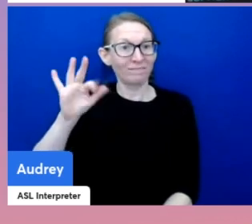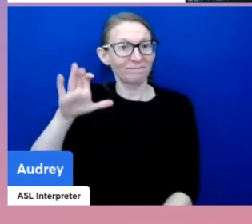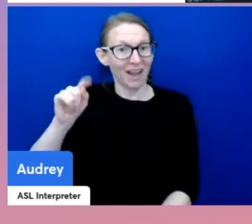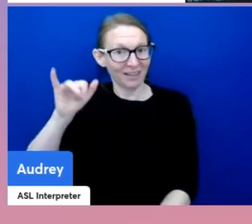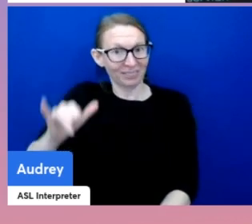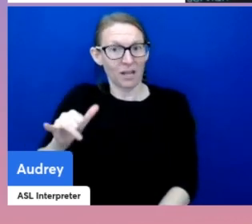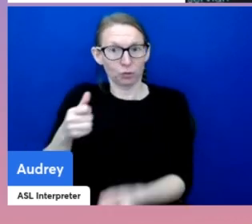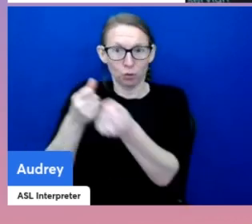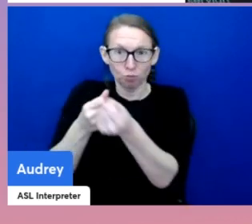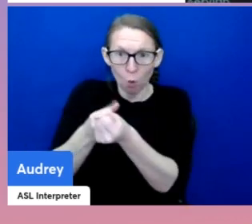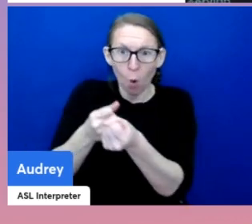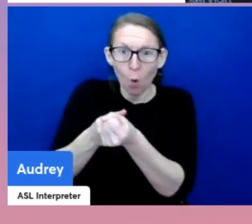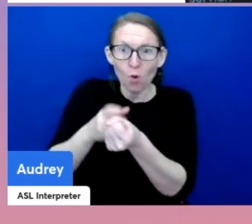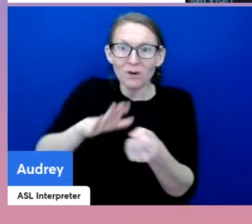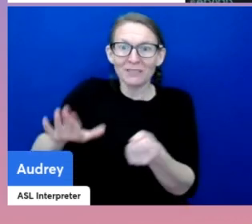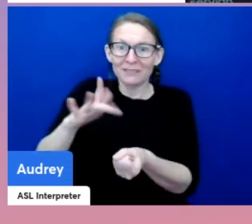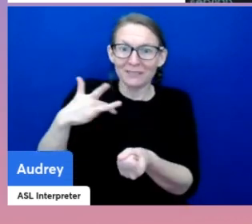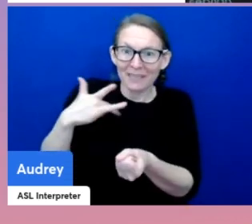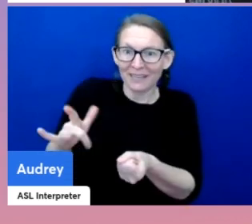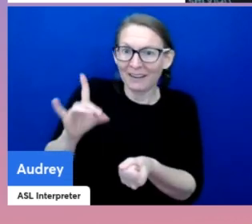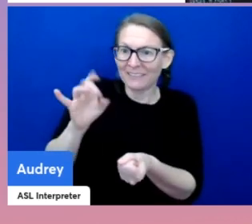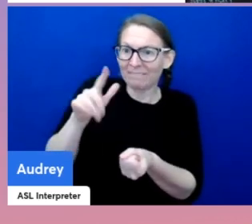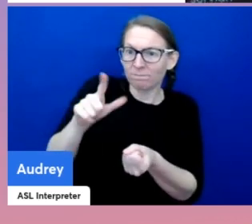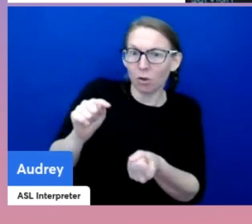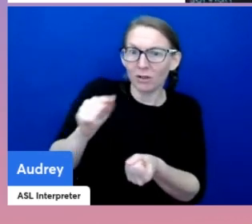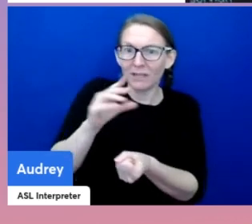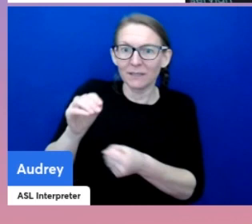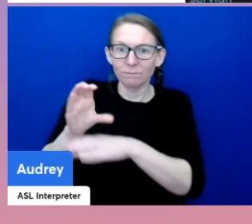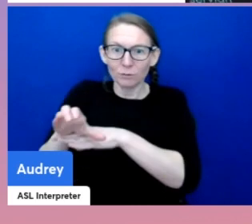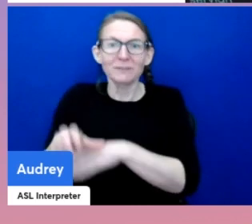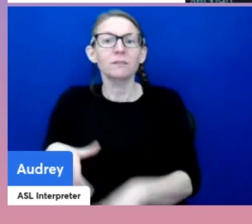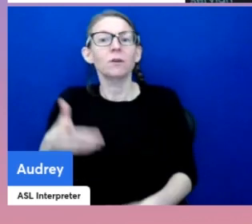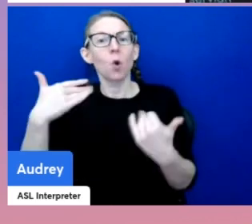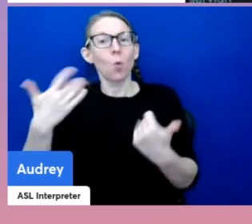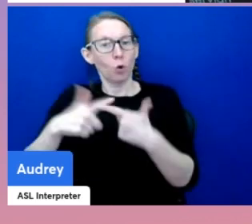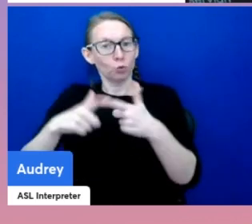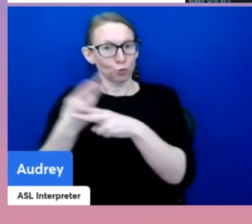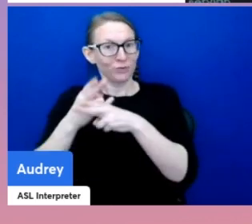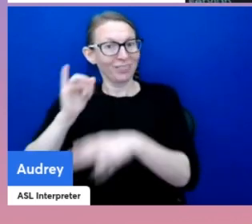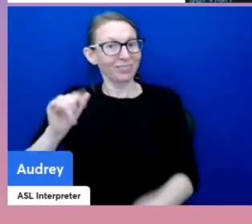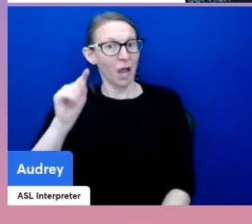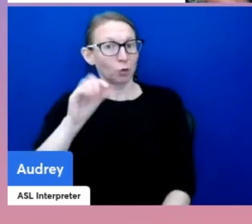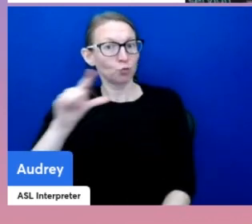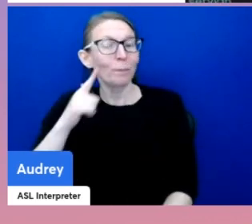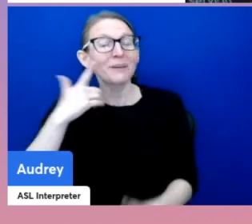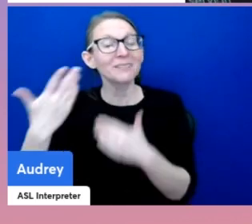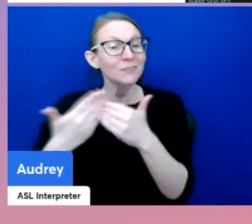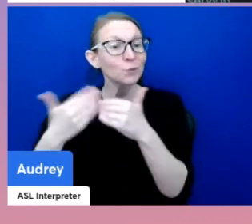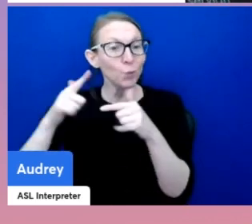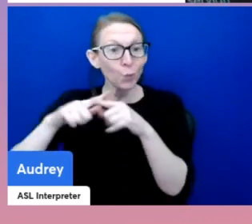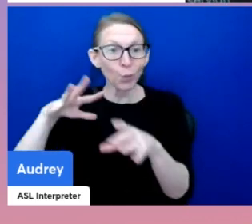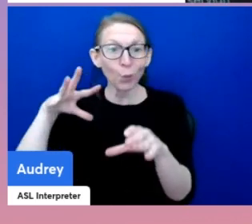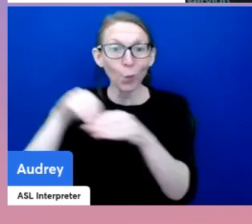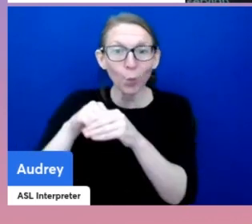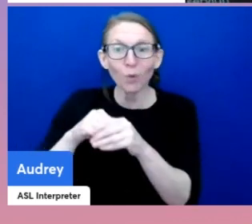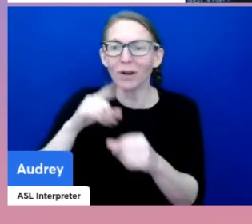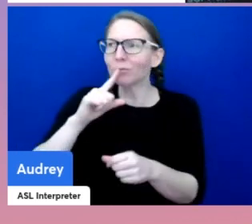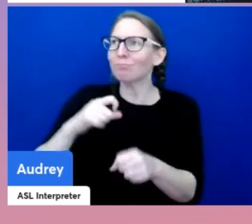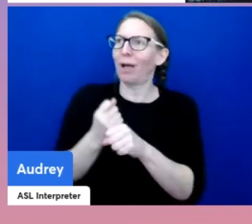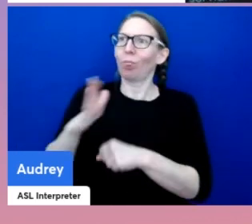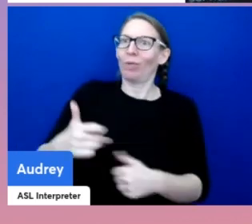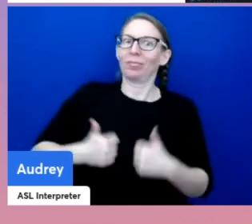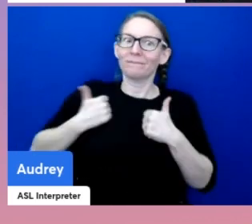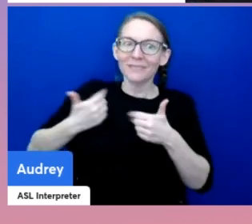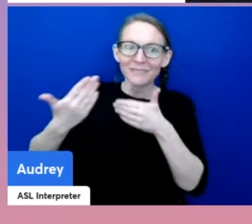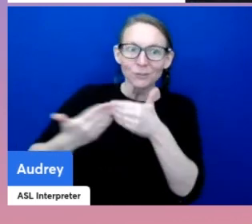and enforcements for those edge cases. Developers want to actually use our tooling because it's easy to include and it's actually making their life easier.